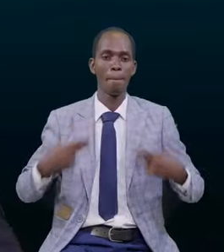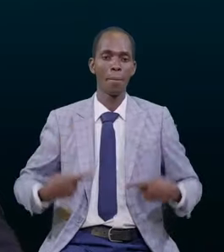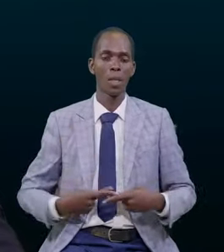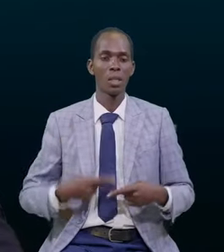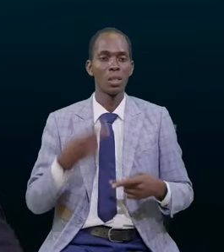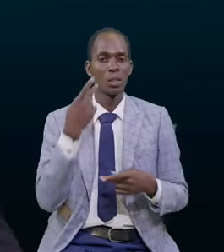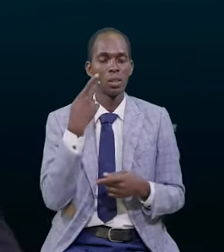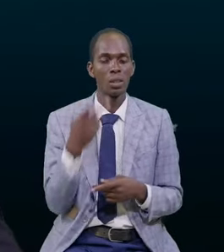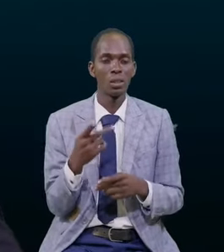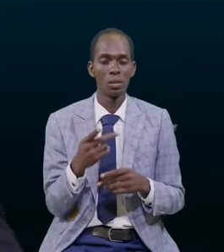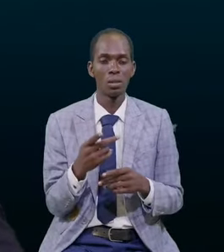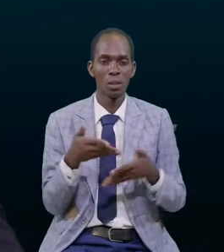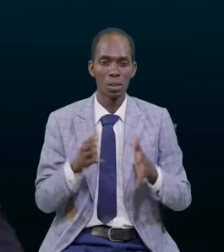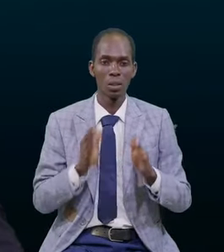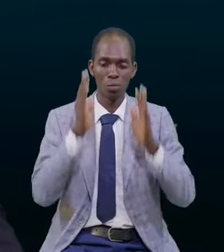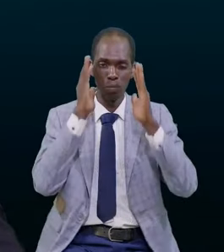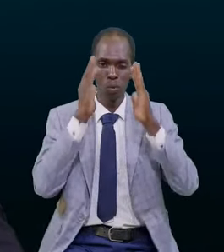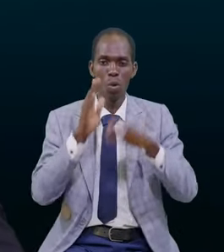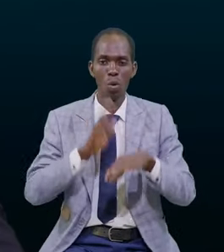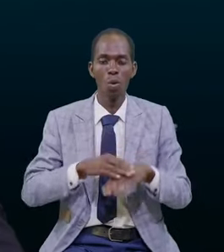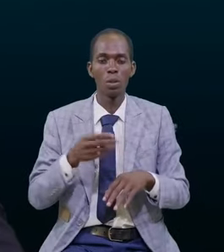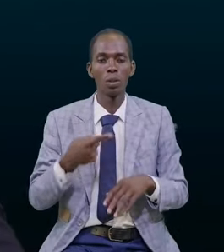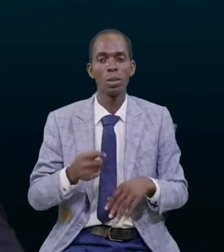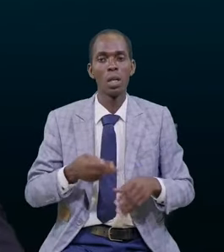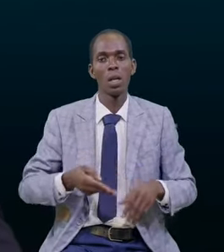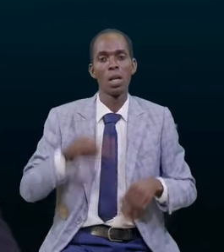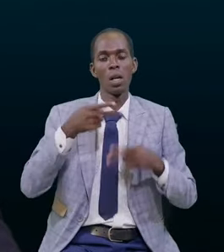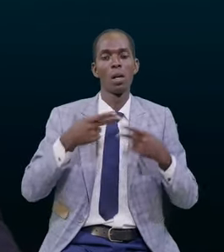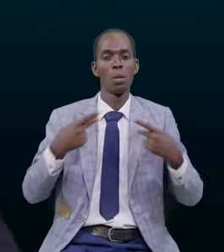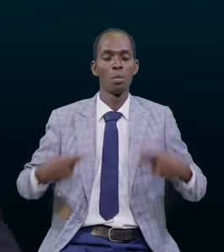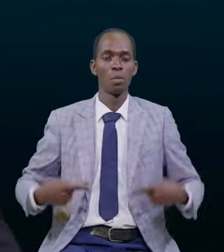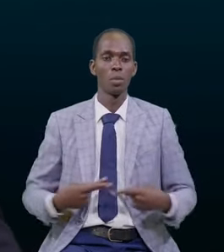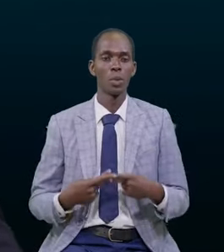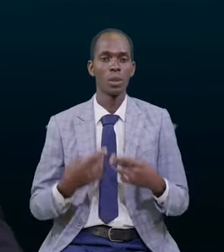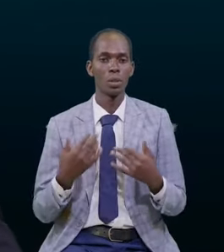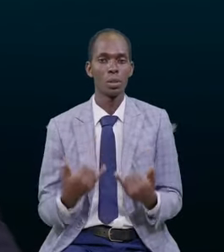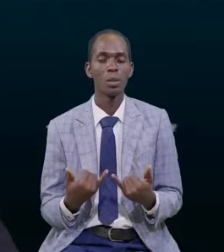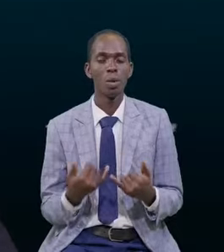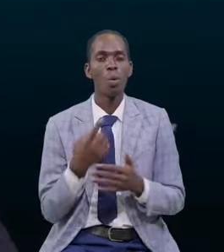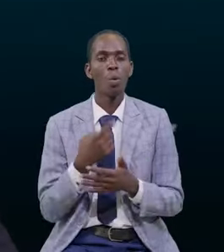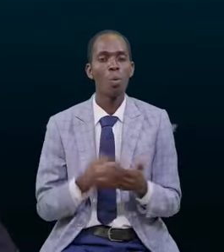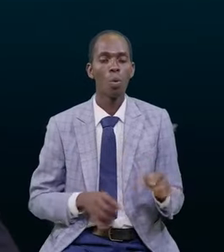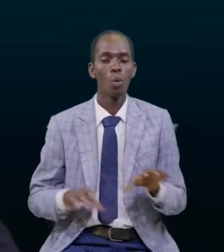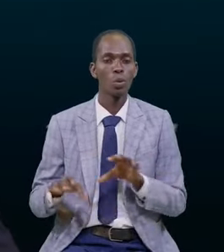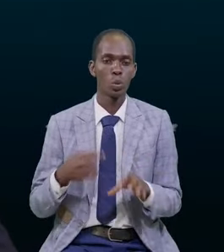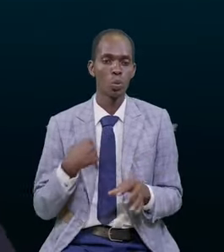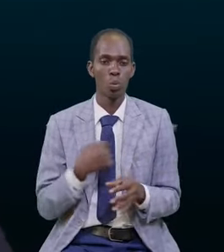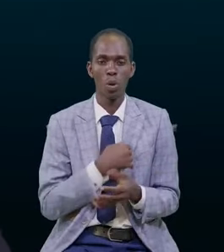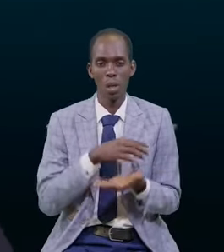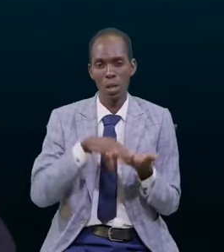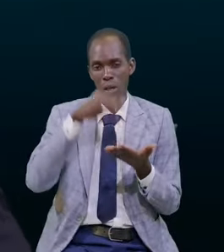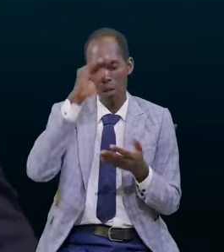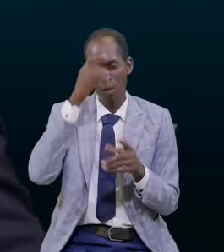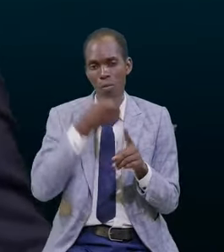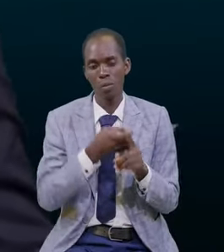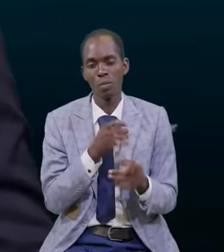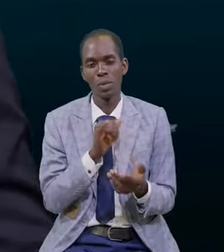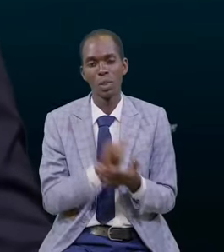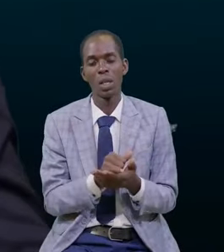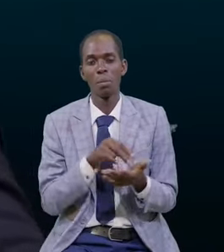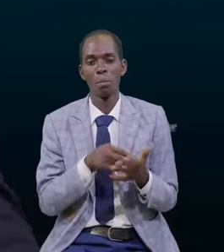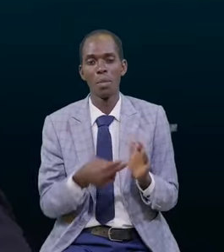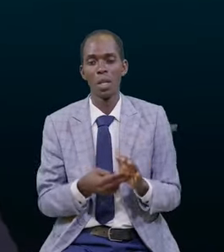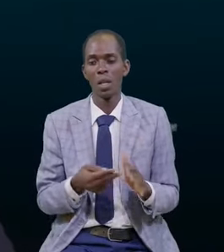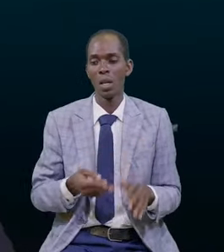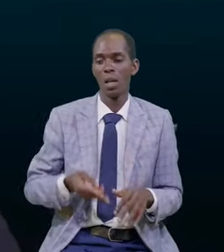bit the high priest of our profession what do we learn from that of course it is obvious